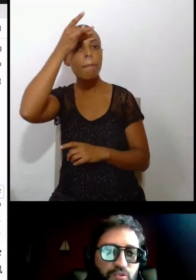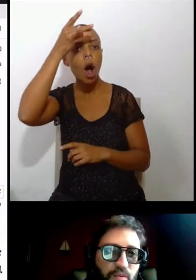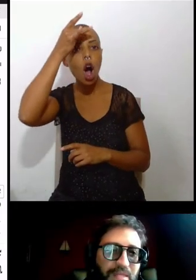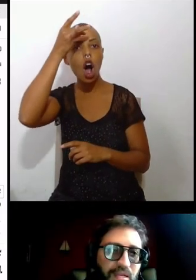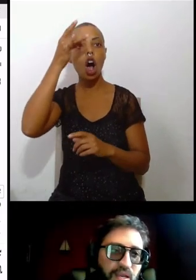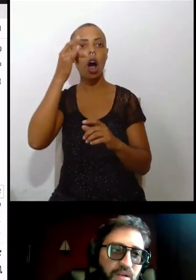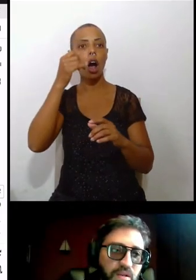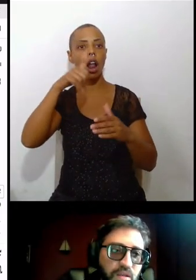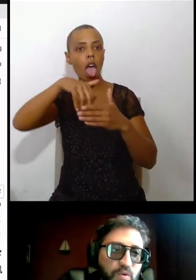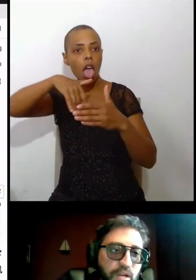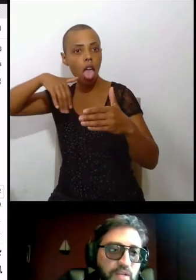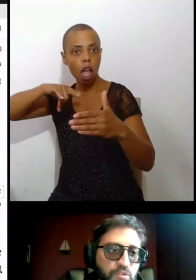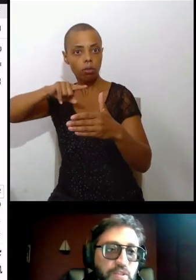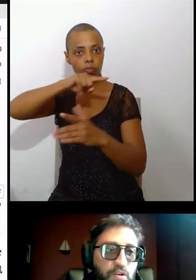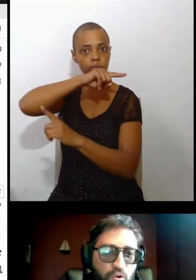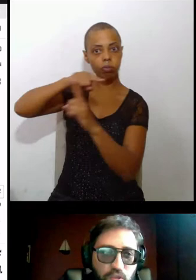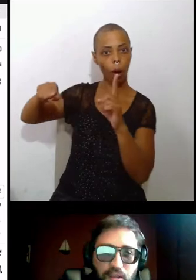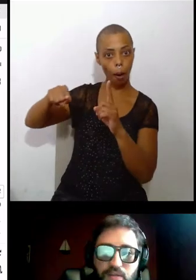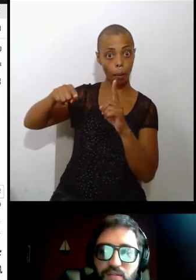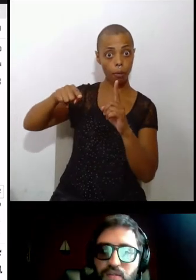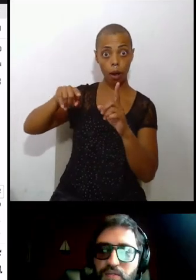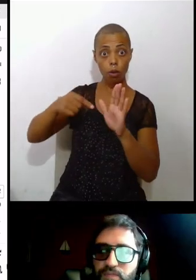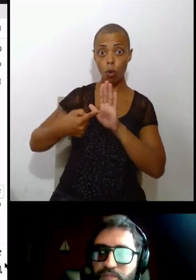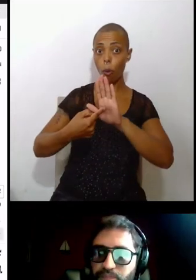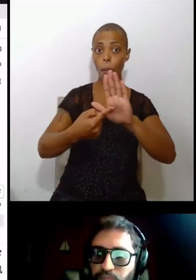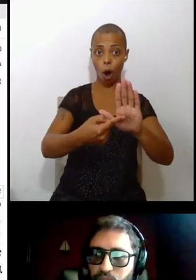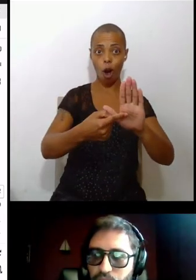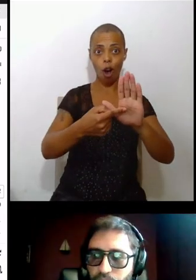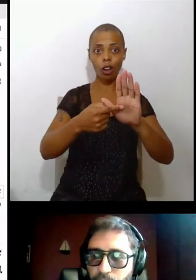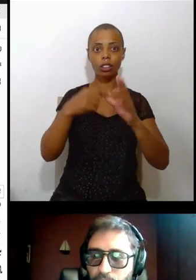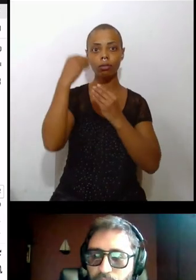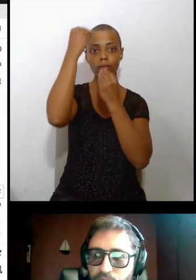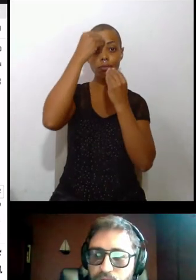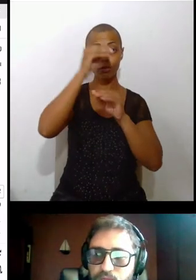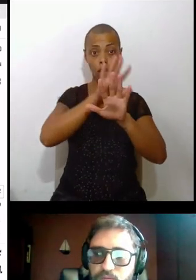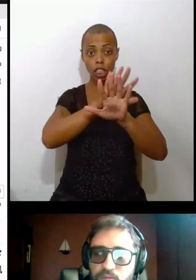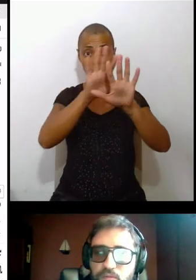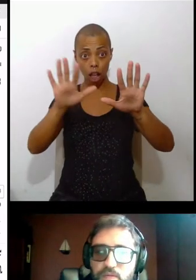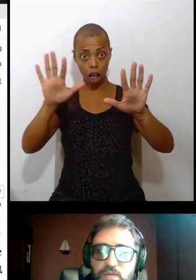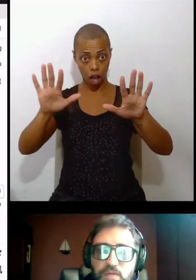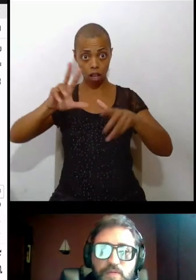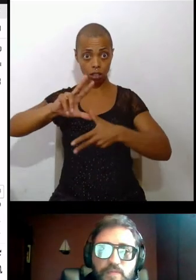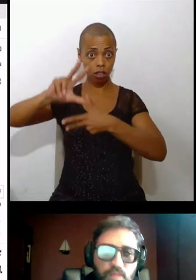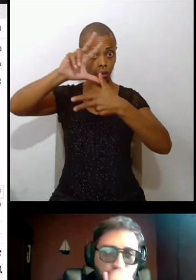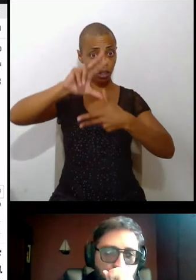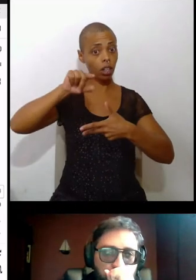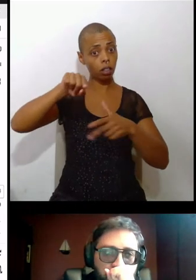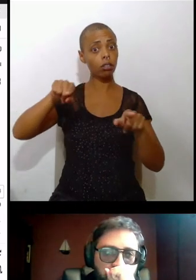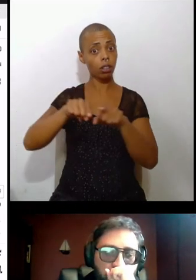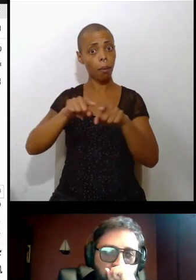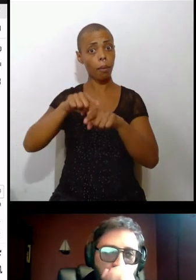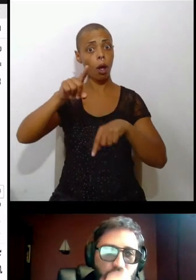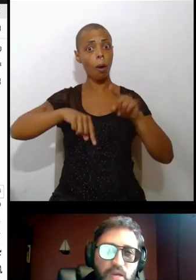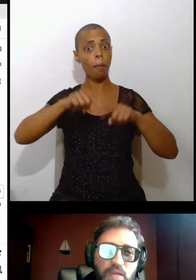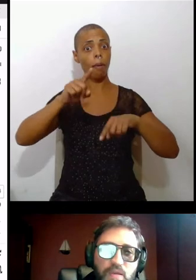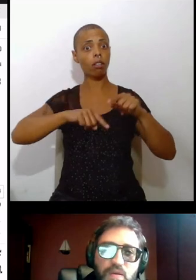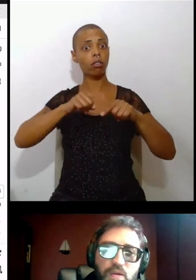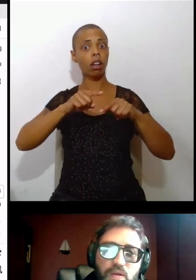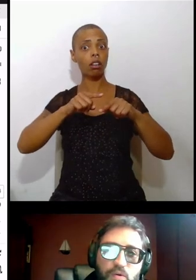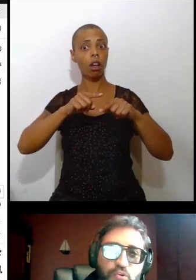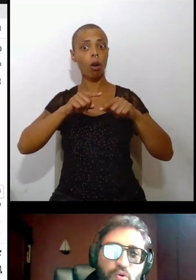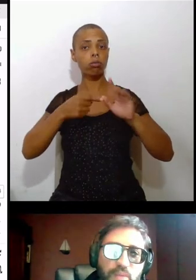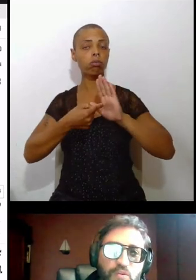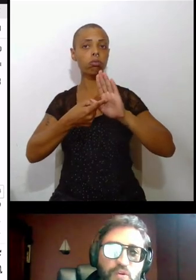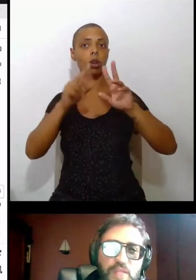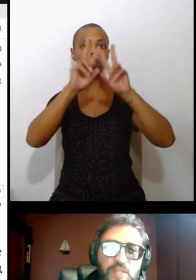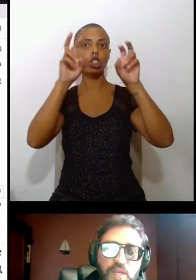so the denial of archives of sexual dissidents in Latin America is also a material and technological